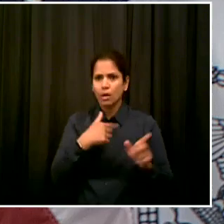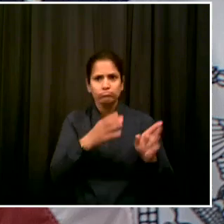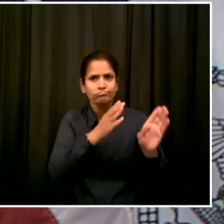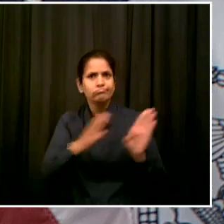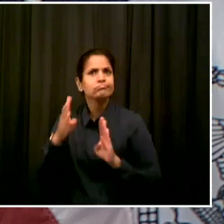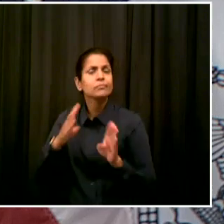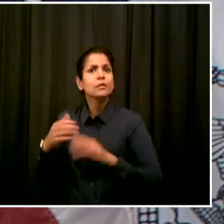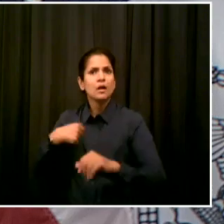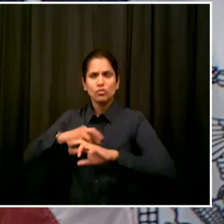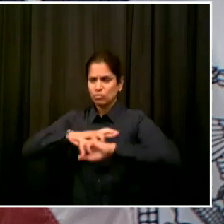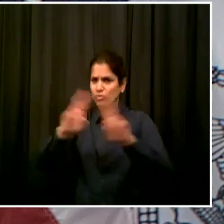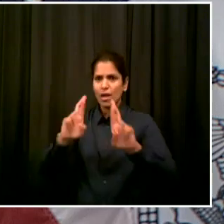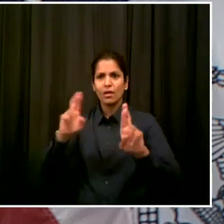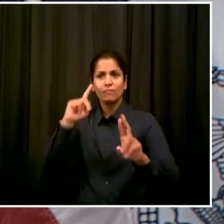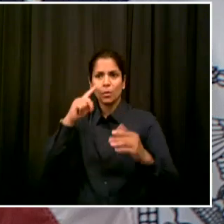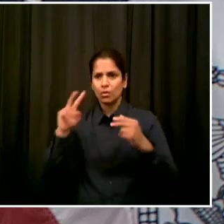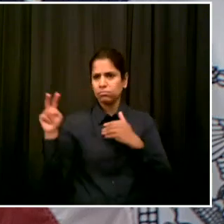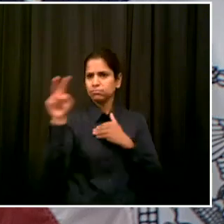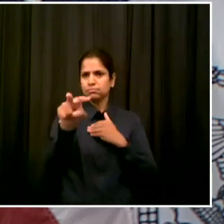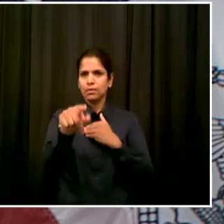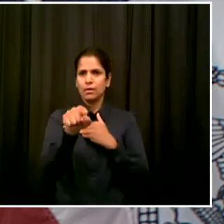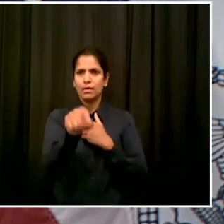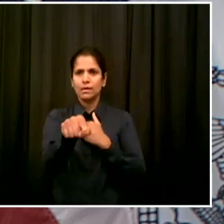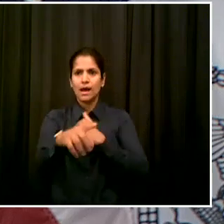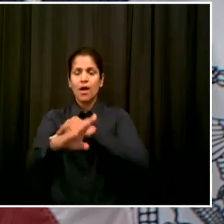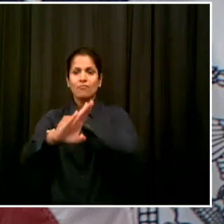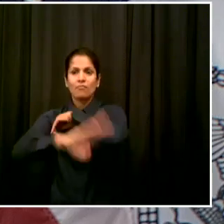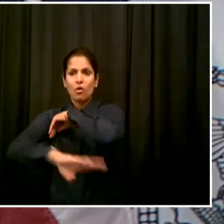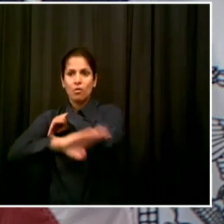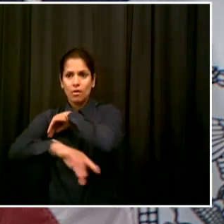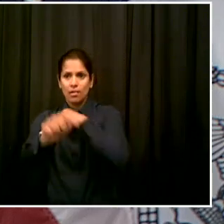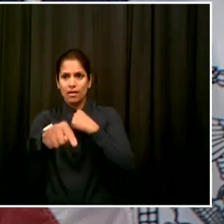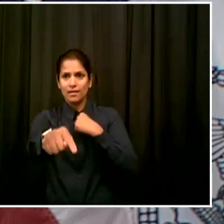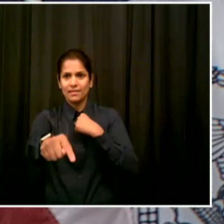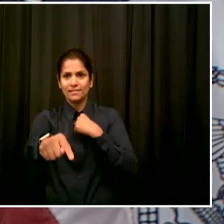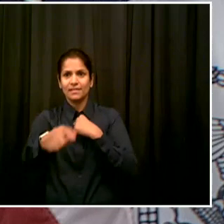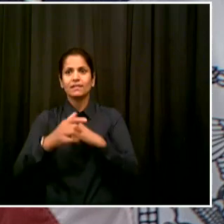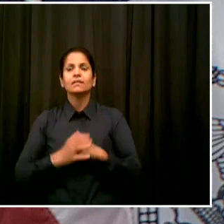Rich, do you have a follow-up? Follow up on the same topic.